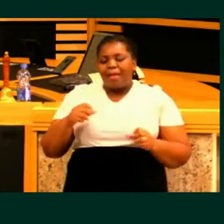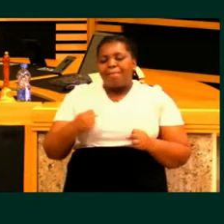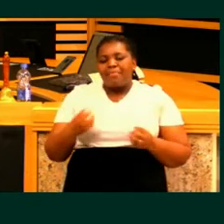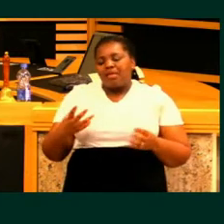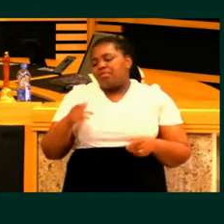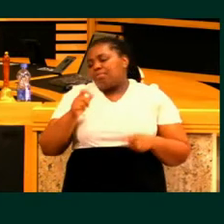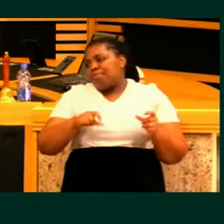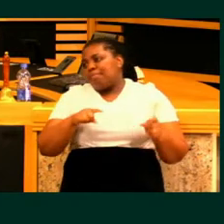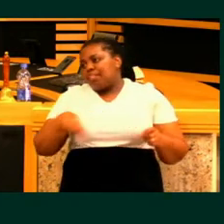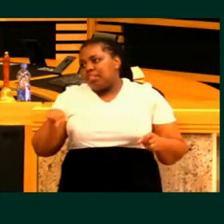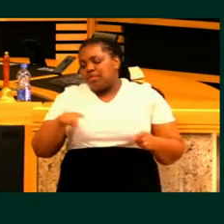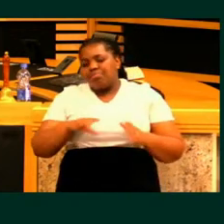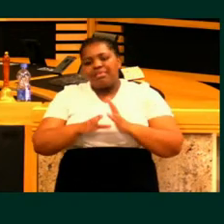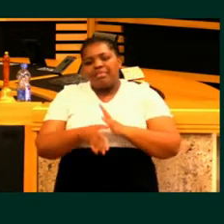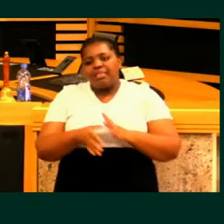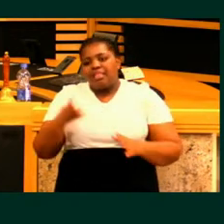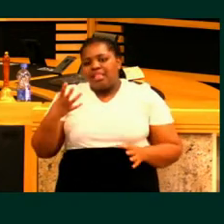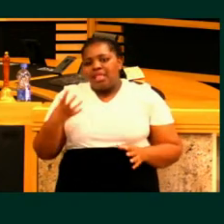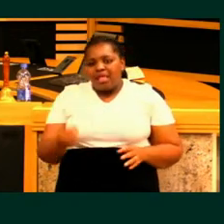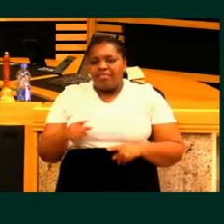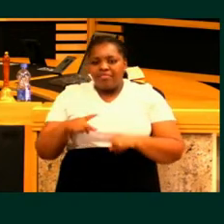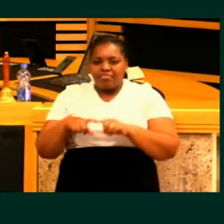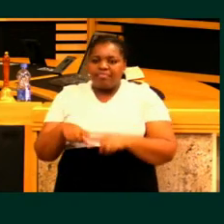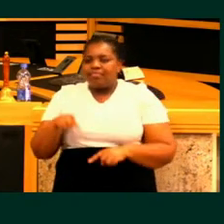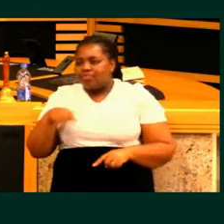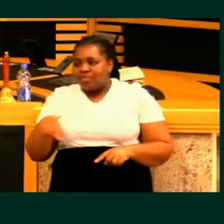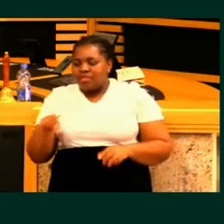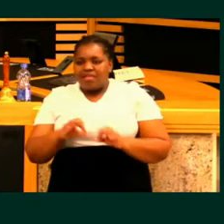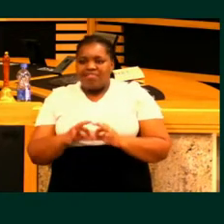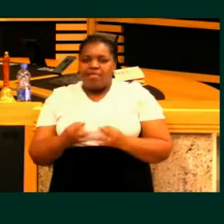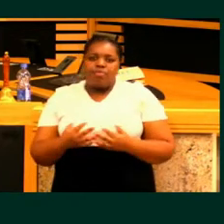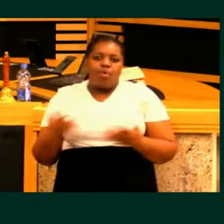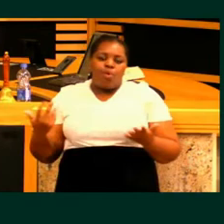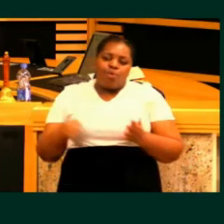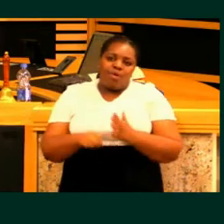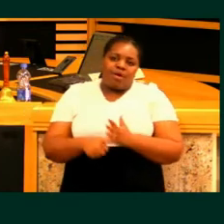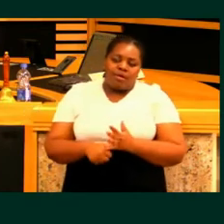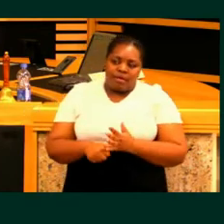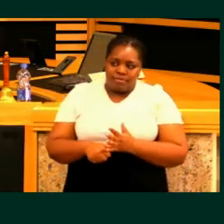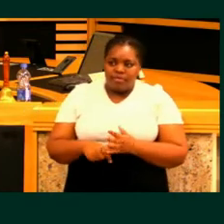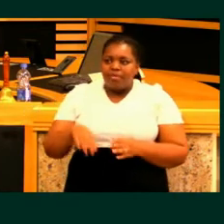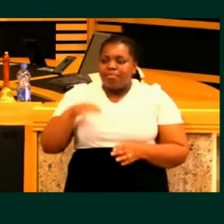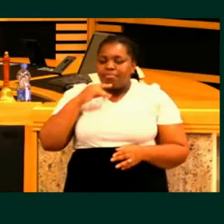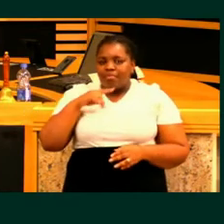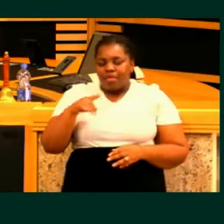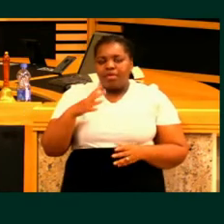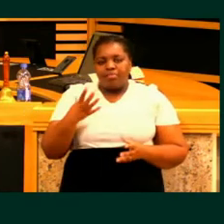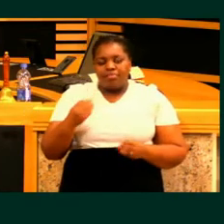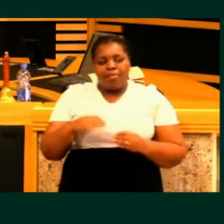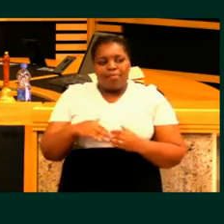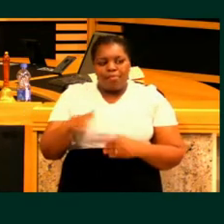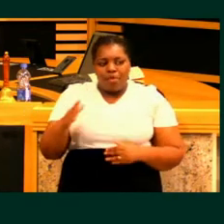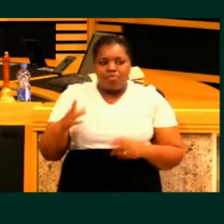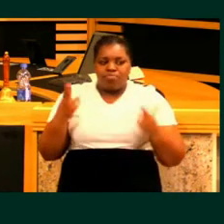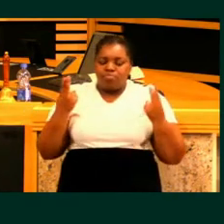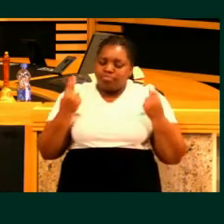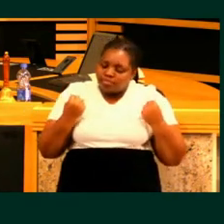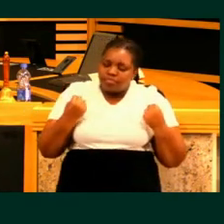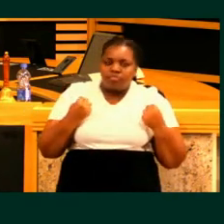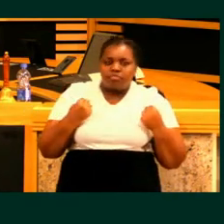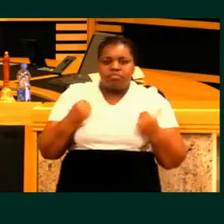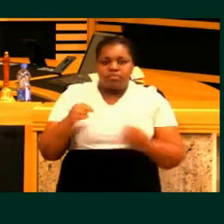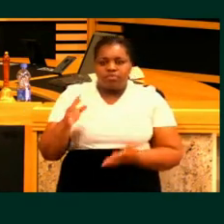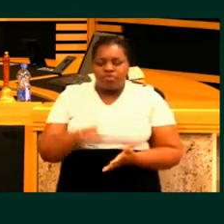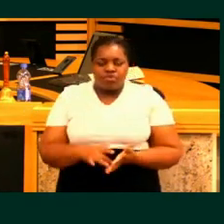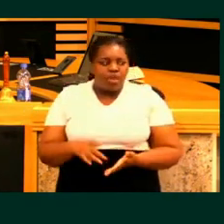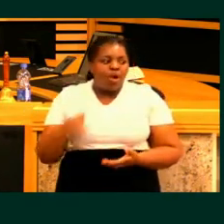persons with disabilities being reliant on their families or social programs which can put them in a more vulnerable position